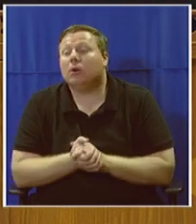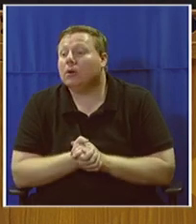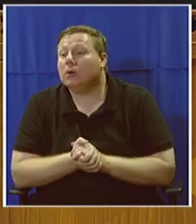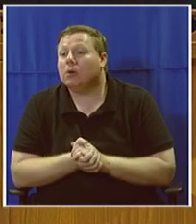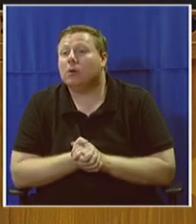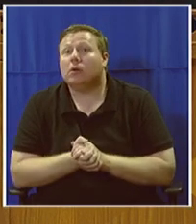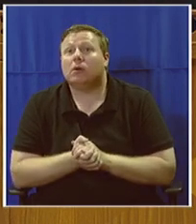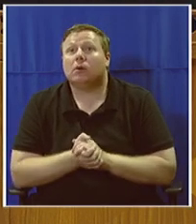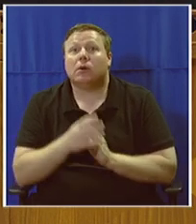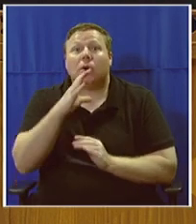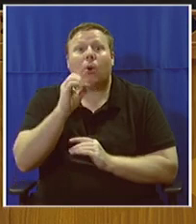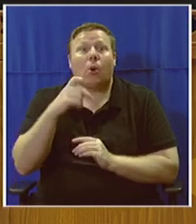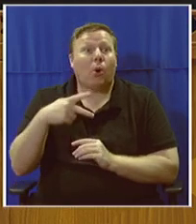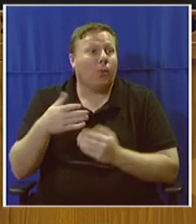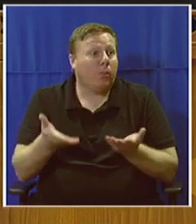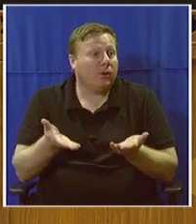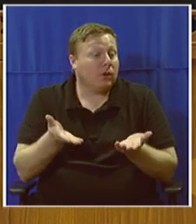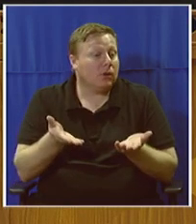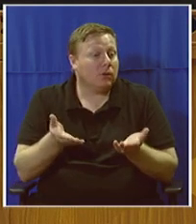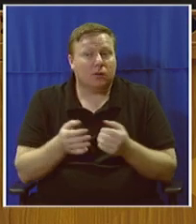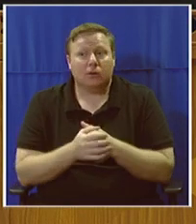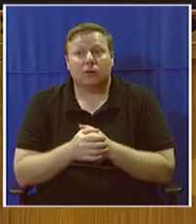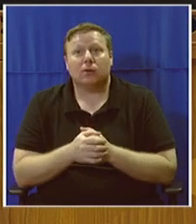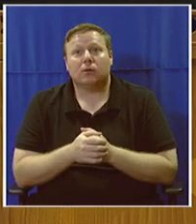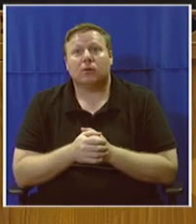Is Cope in the house?